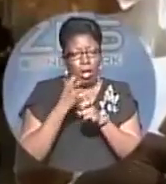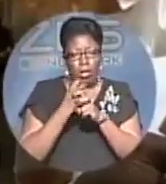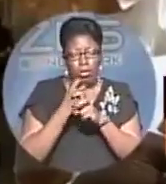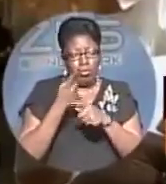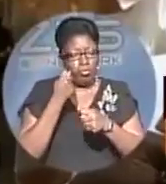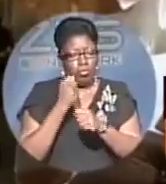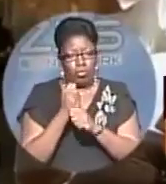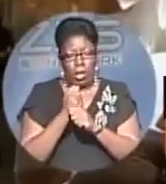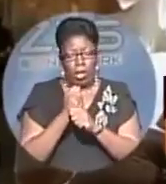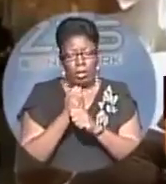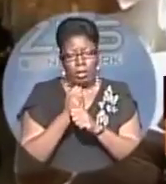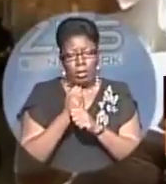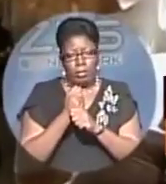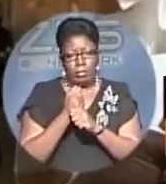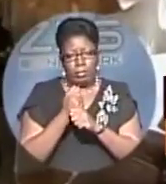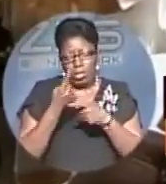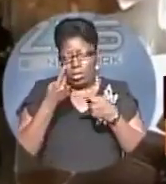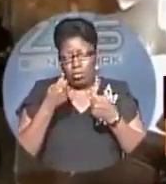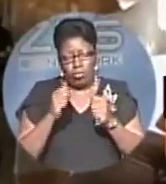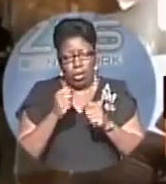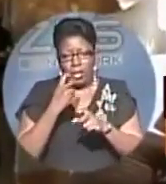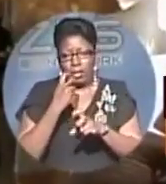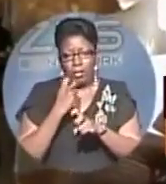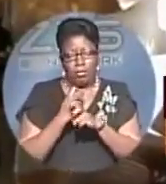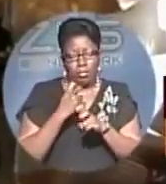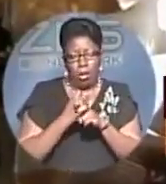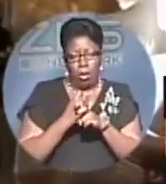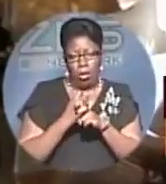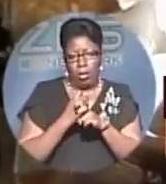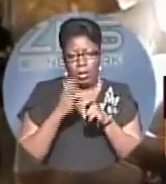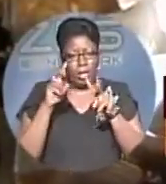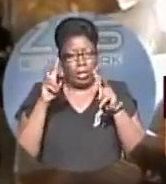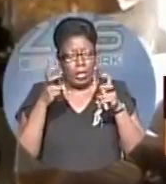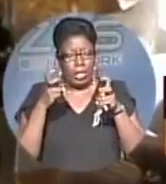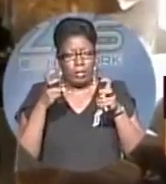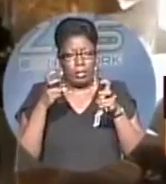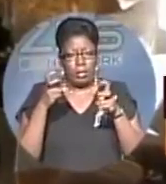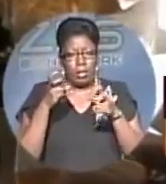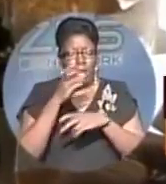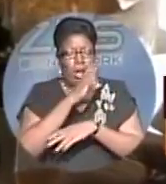do the themes that haven't been done before. And Jackson was a big part of that.